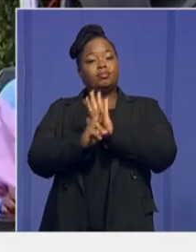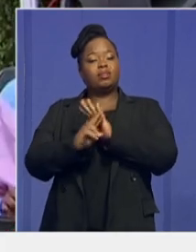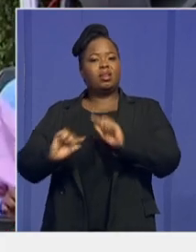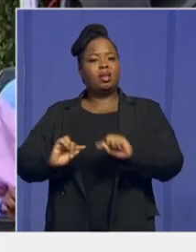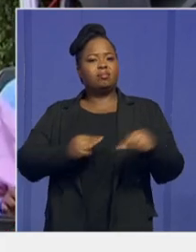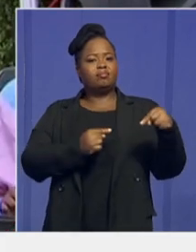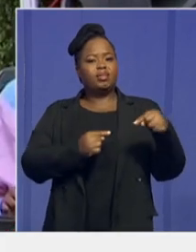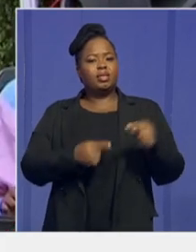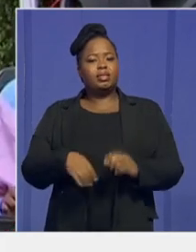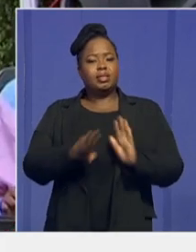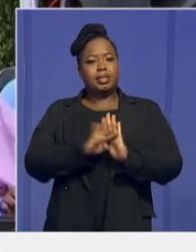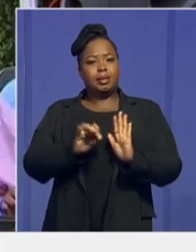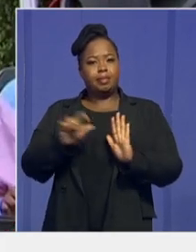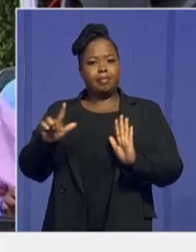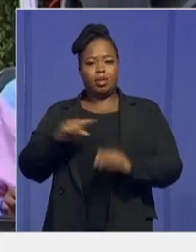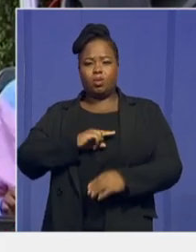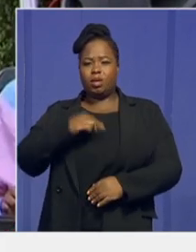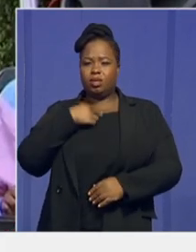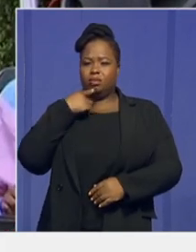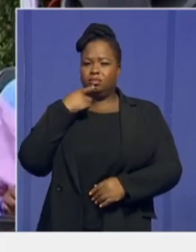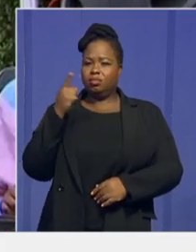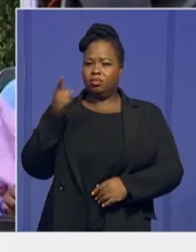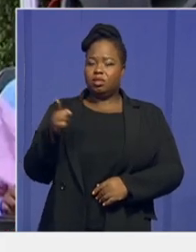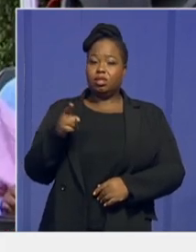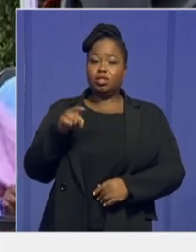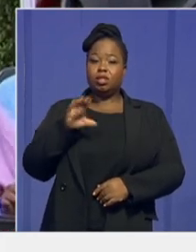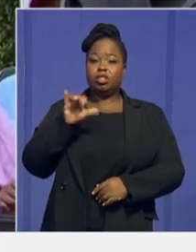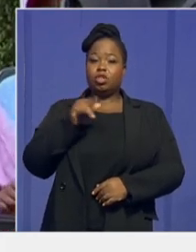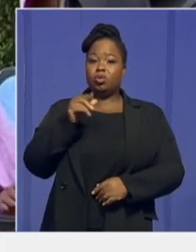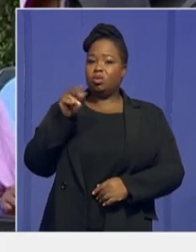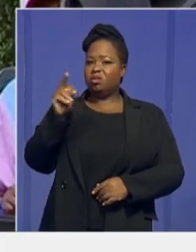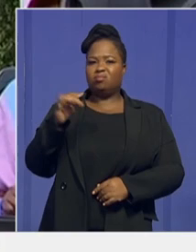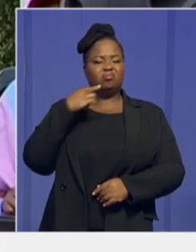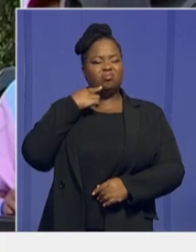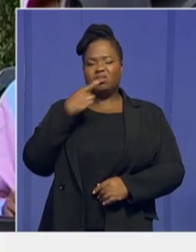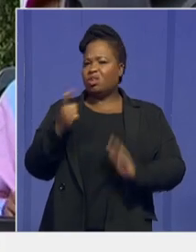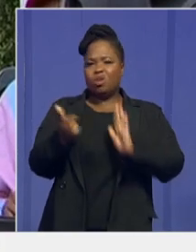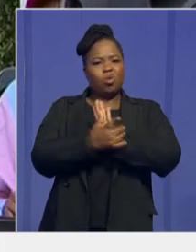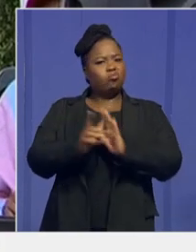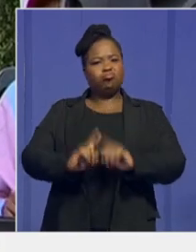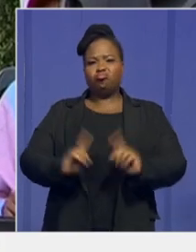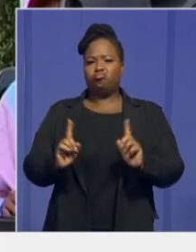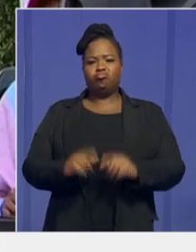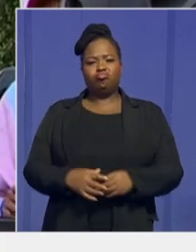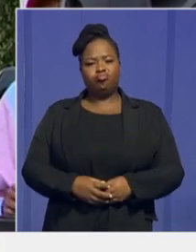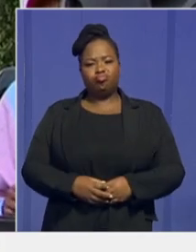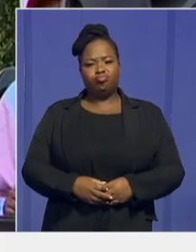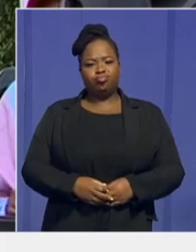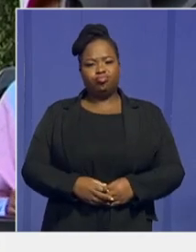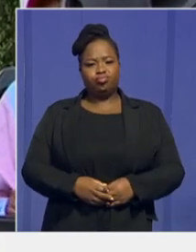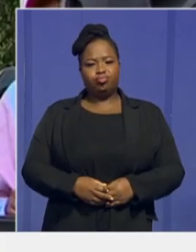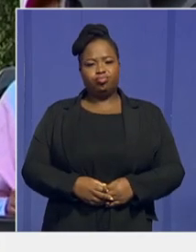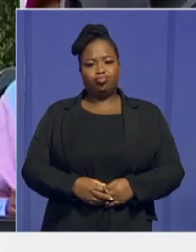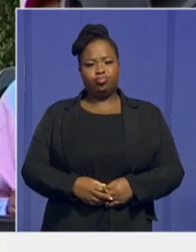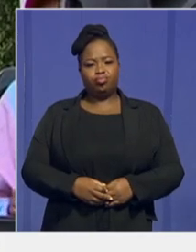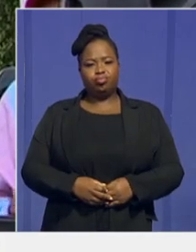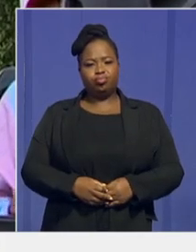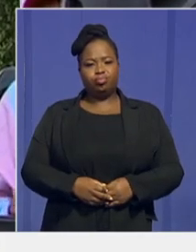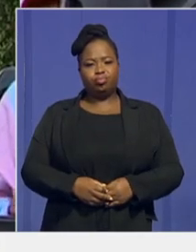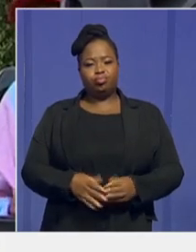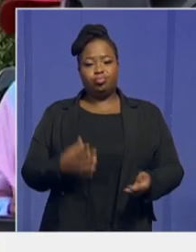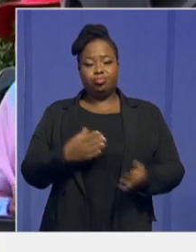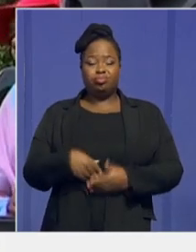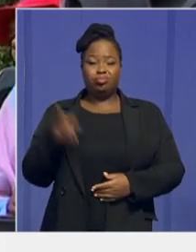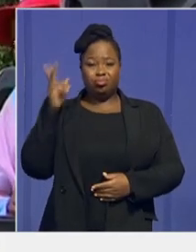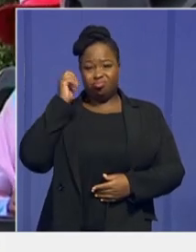bill, Malema charged that the law was draconian and should not be passed into law. You can hear there is barbarism, there